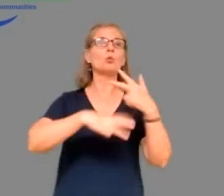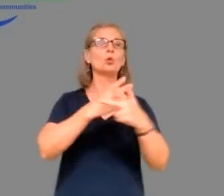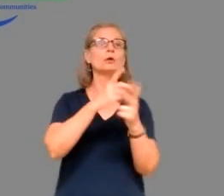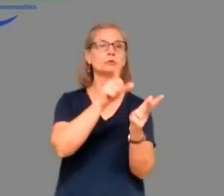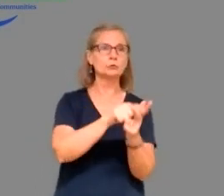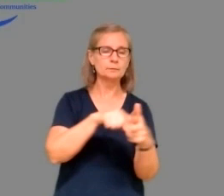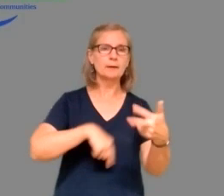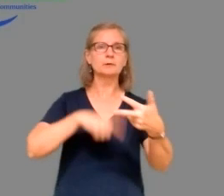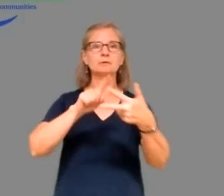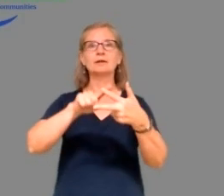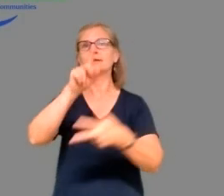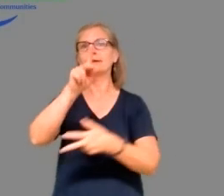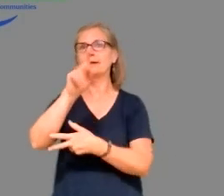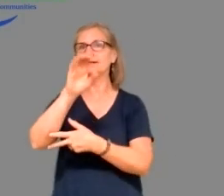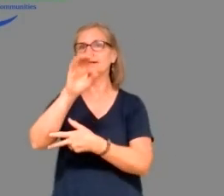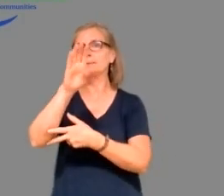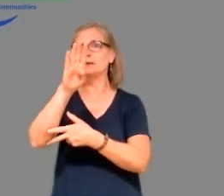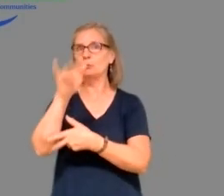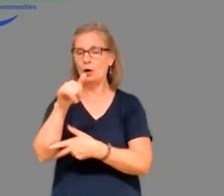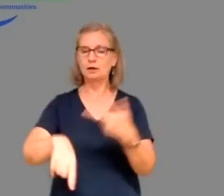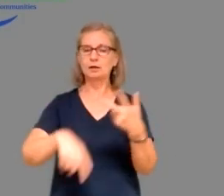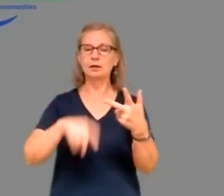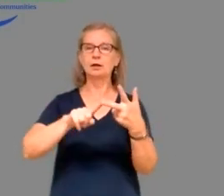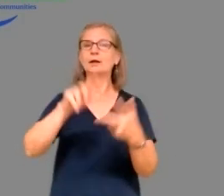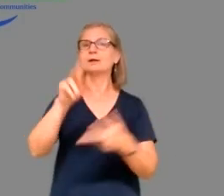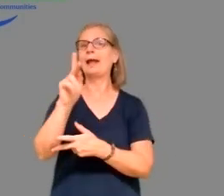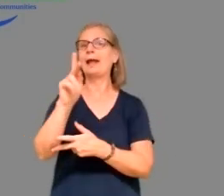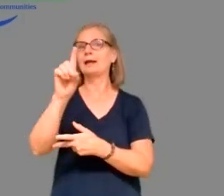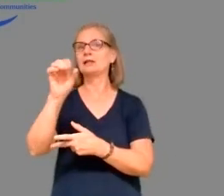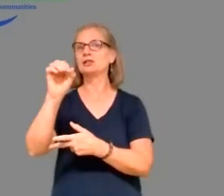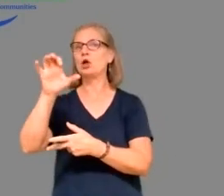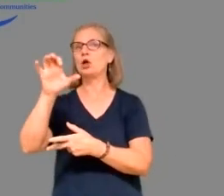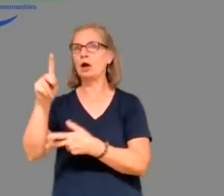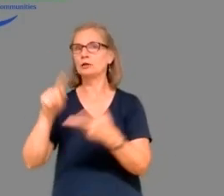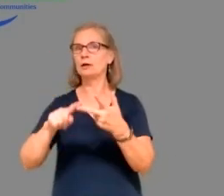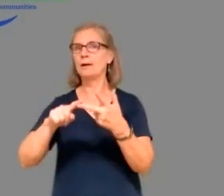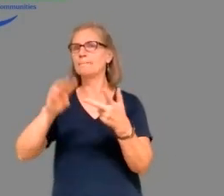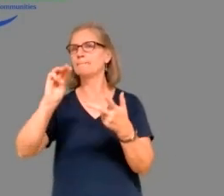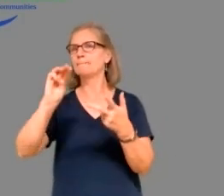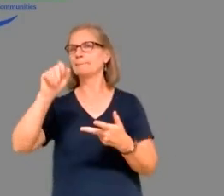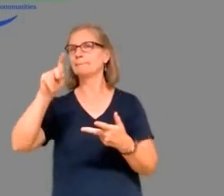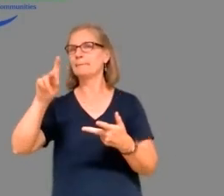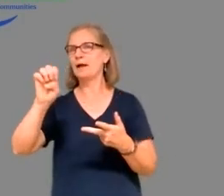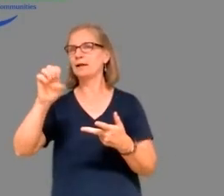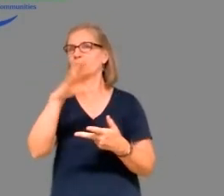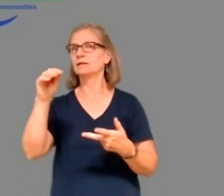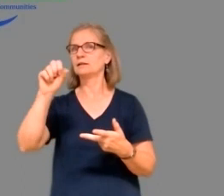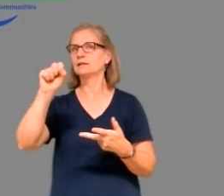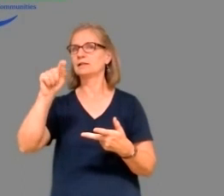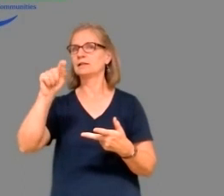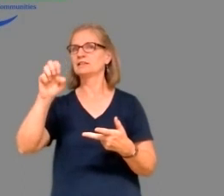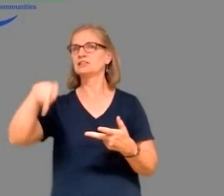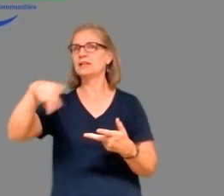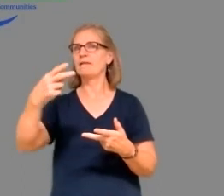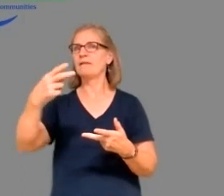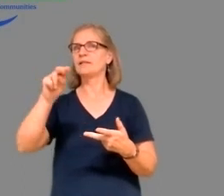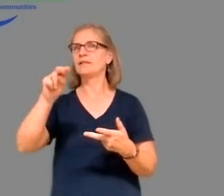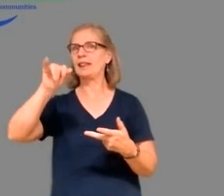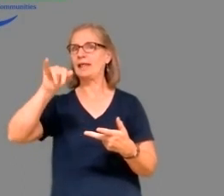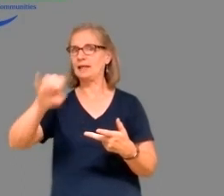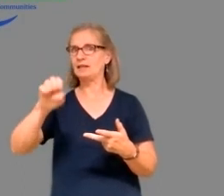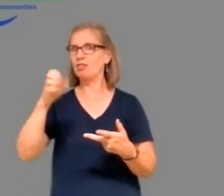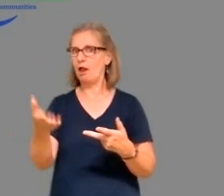KDOC, Mike and Stephanie have been very supportive in my role as PIO for a